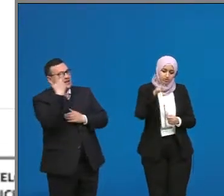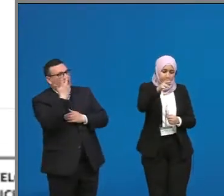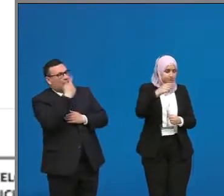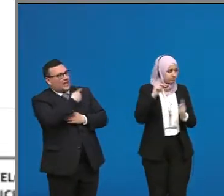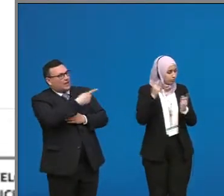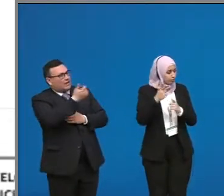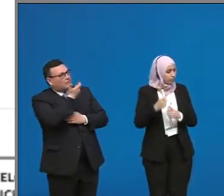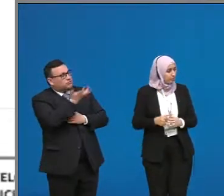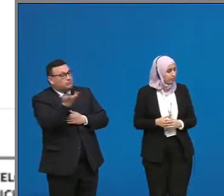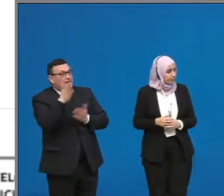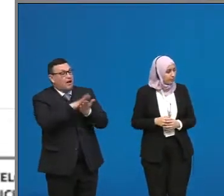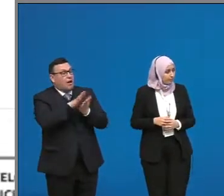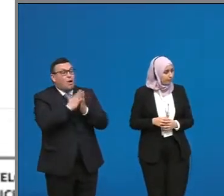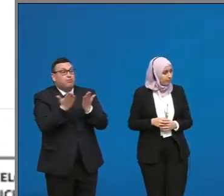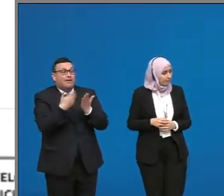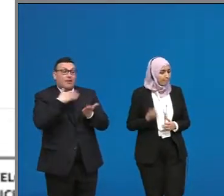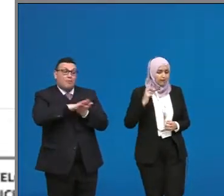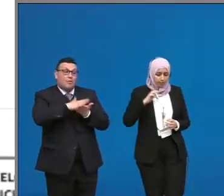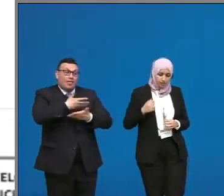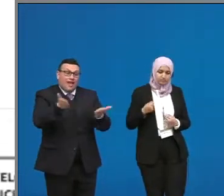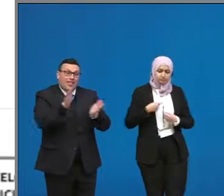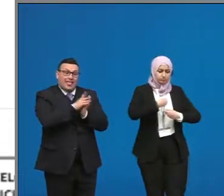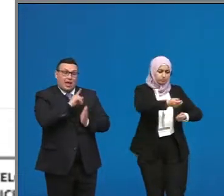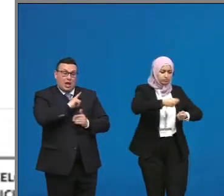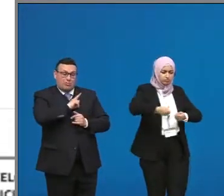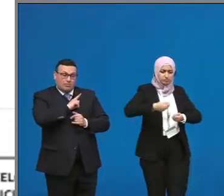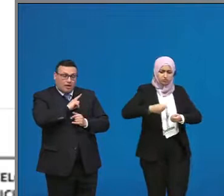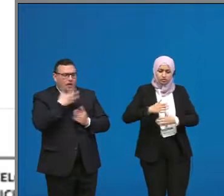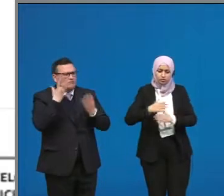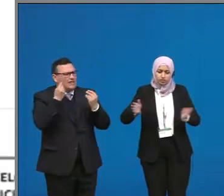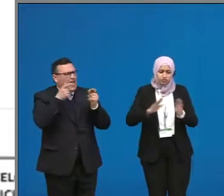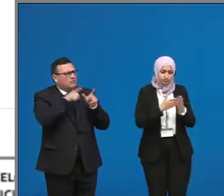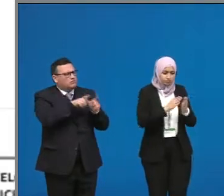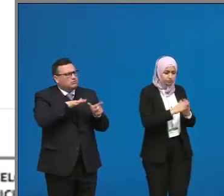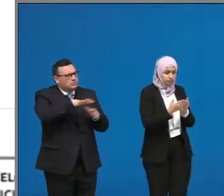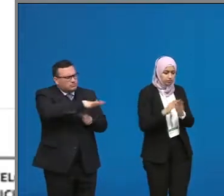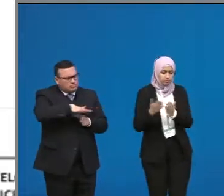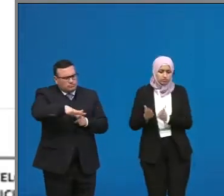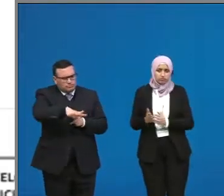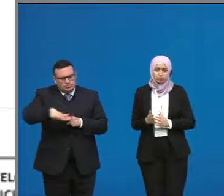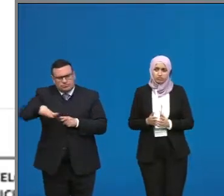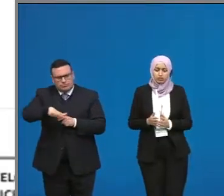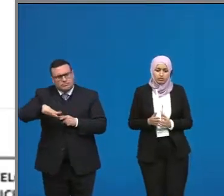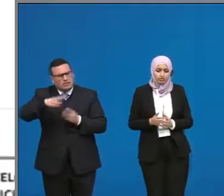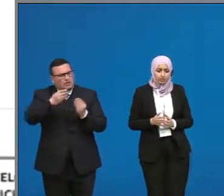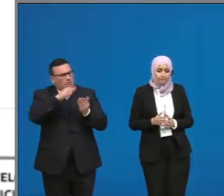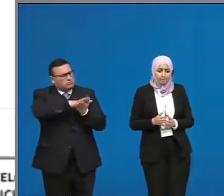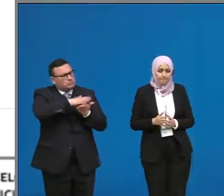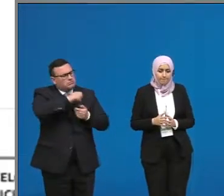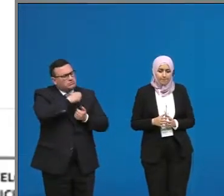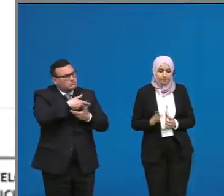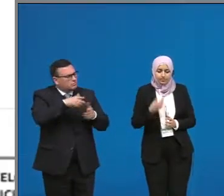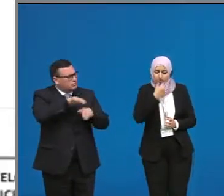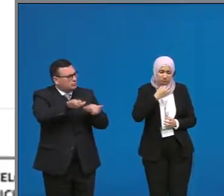the area of grid computing, virtual and augmented